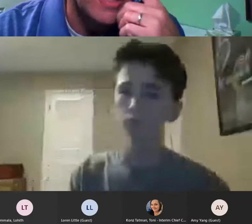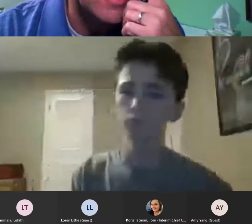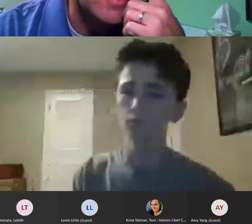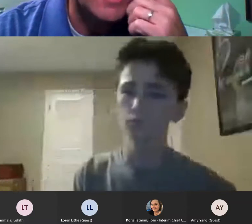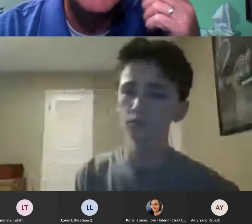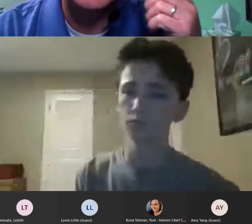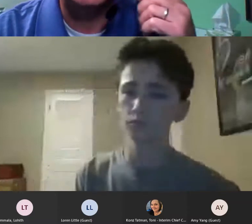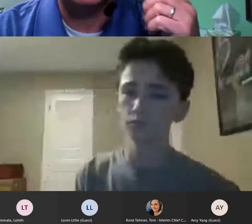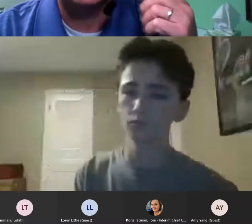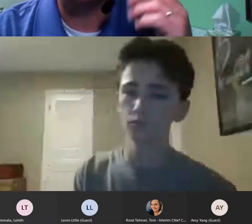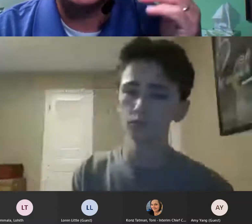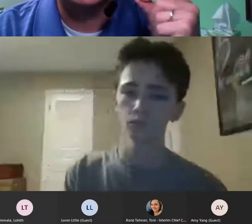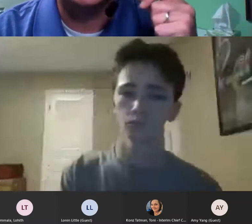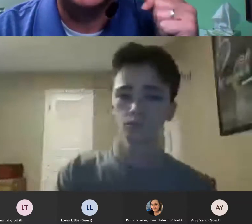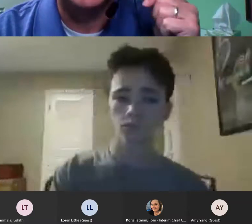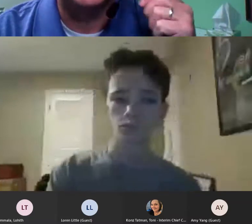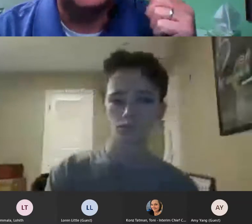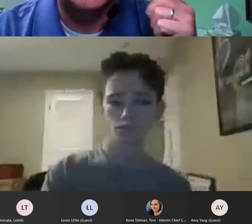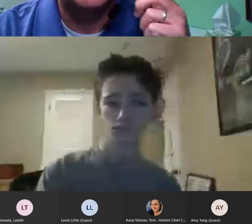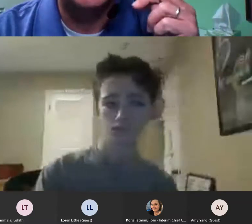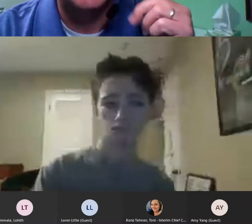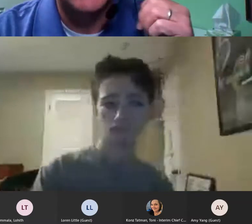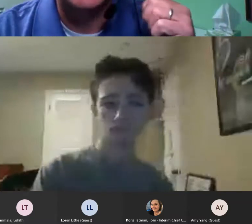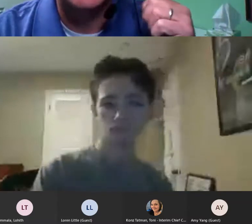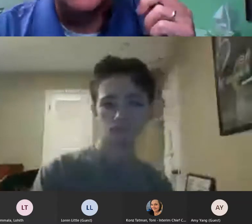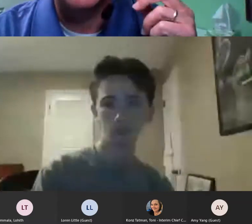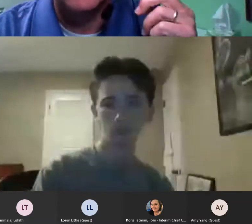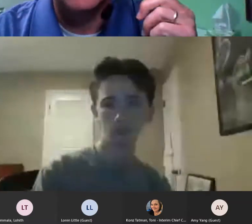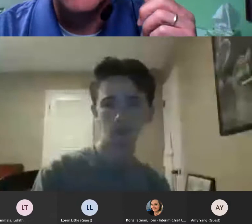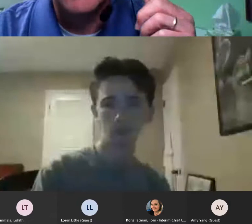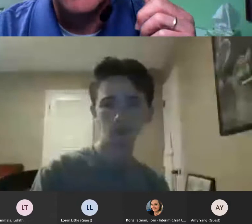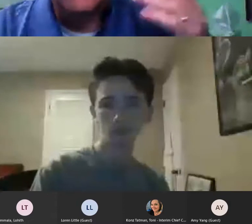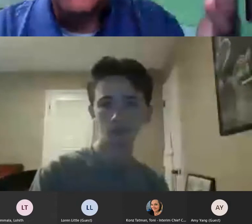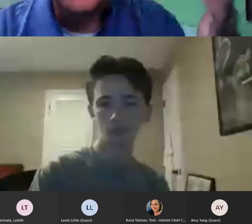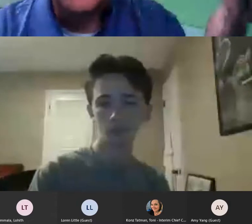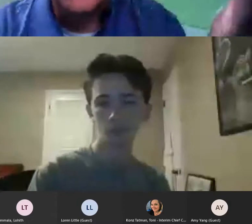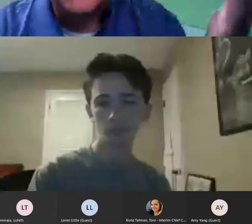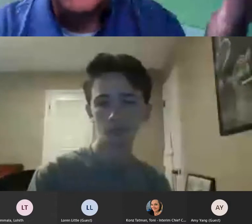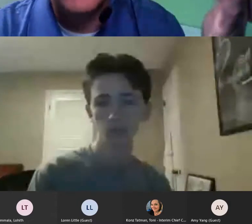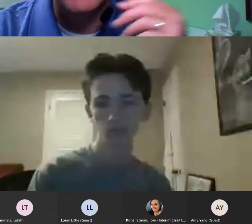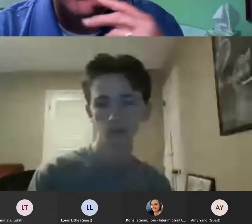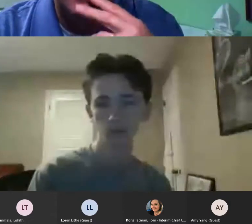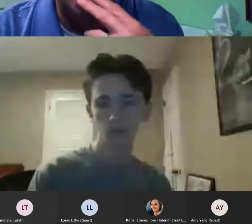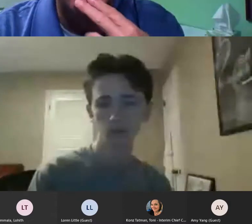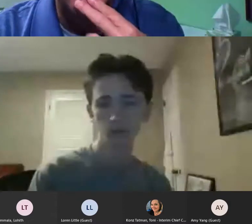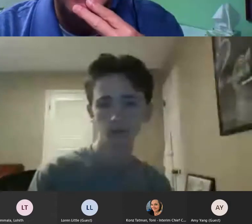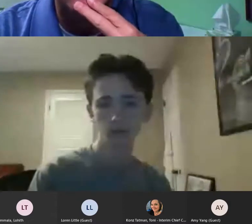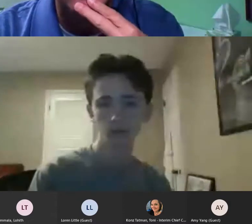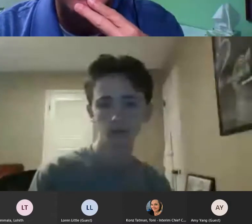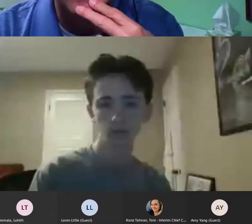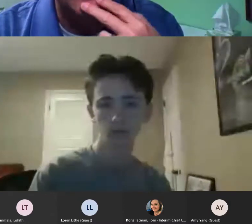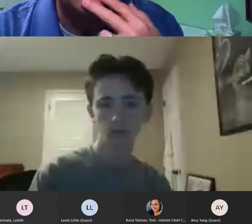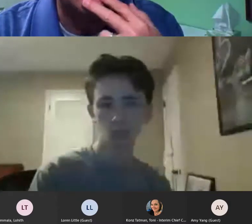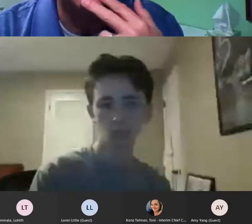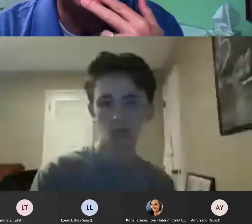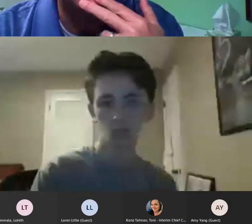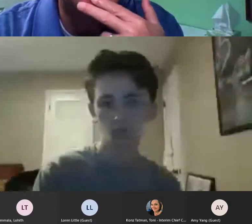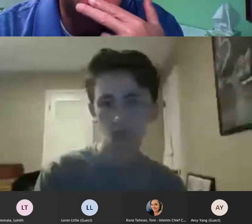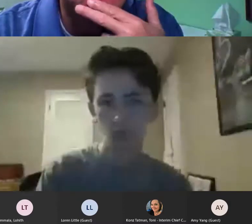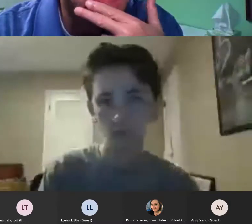the three little dots, and you can raise your hand and do that as well. So who wants to just start us off